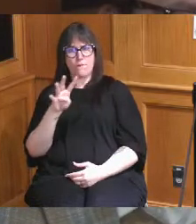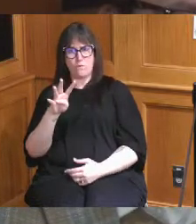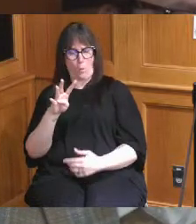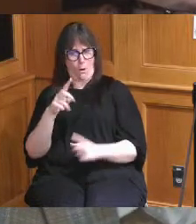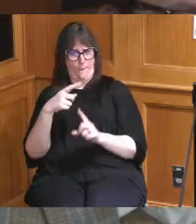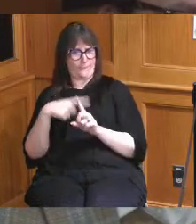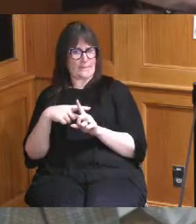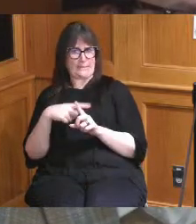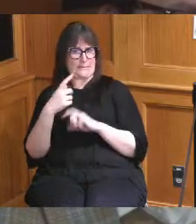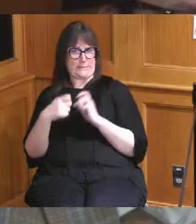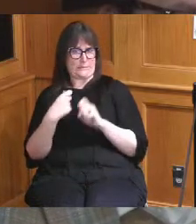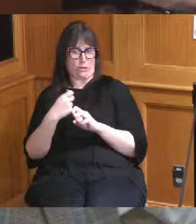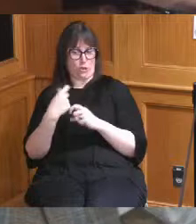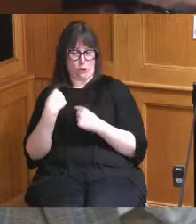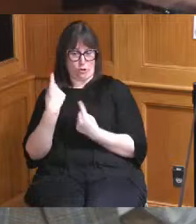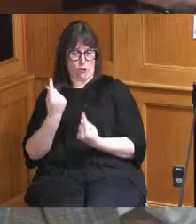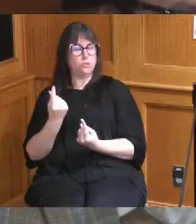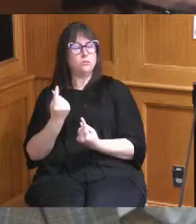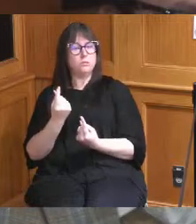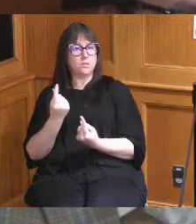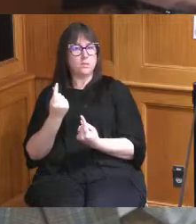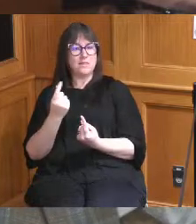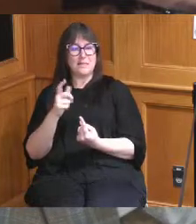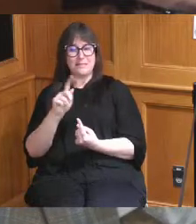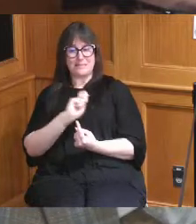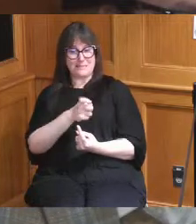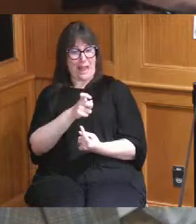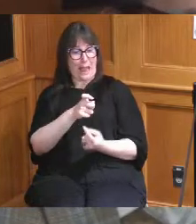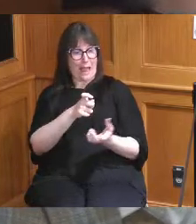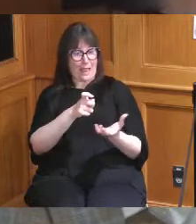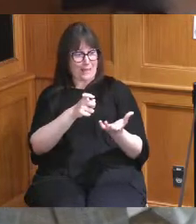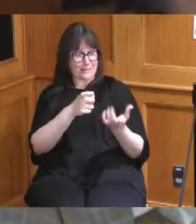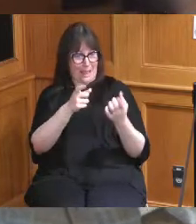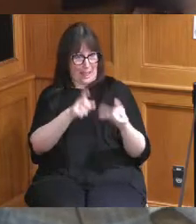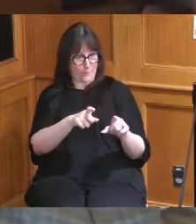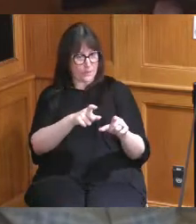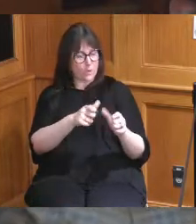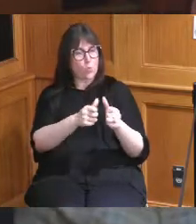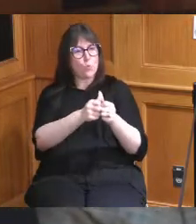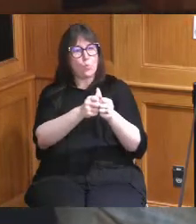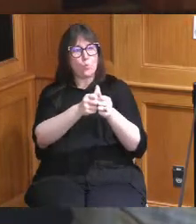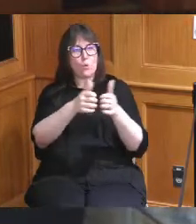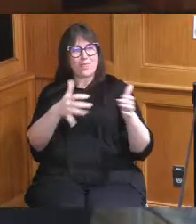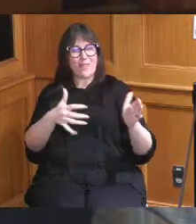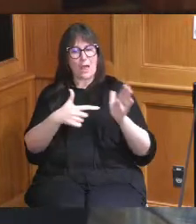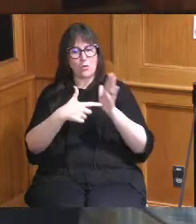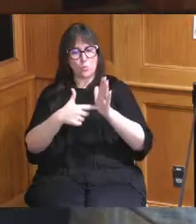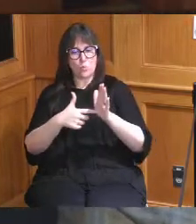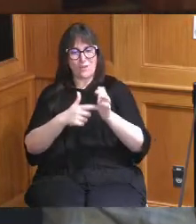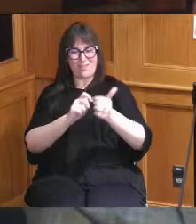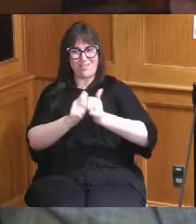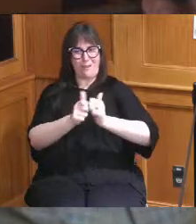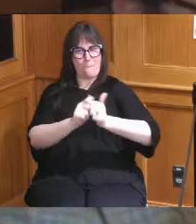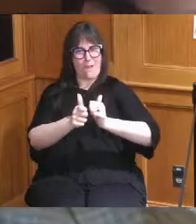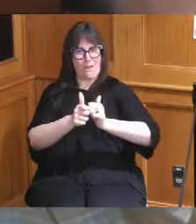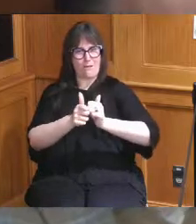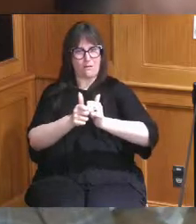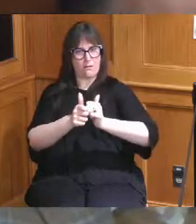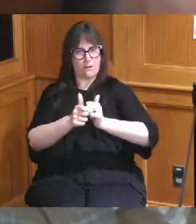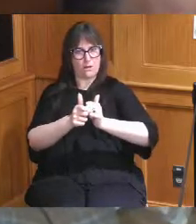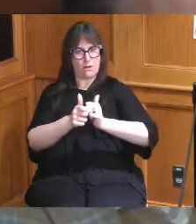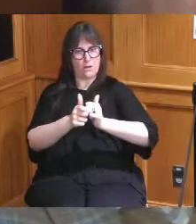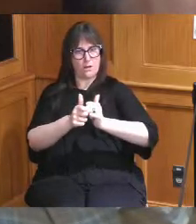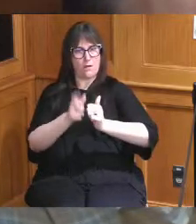now. It's been some taxation without the right to compete